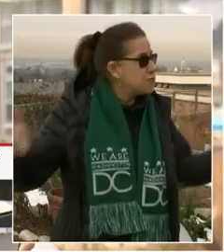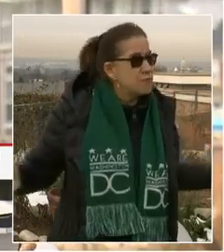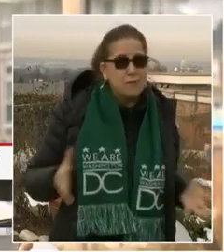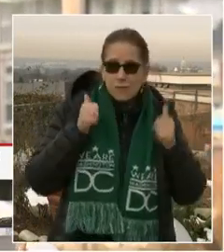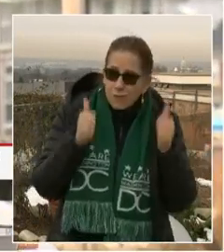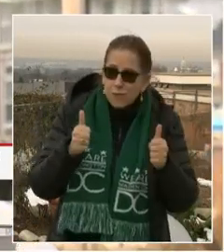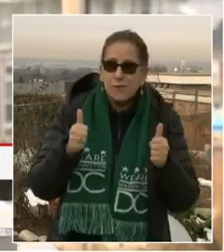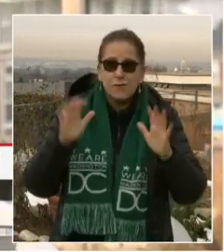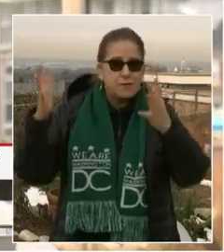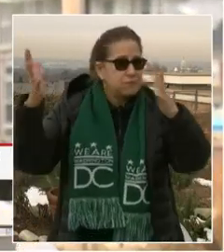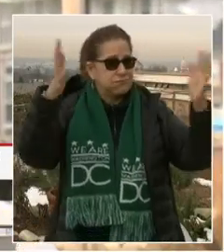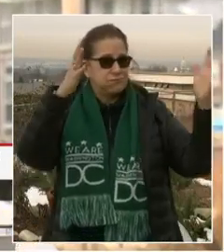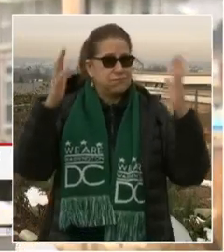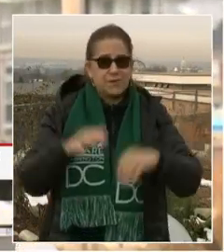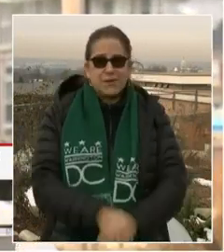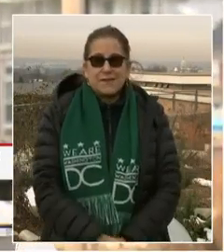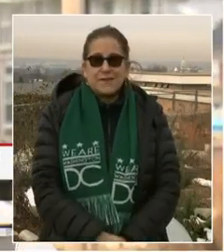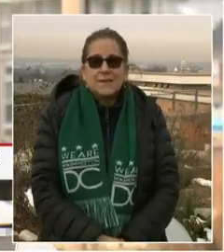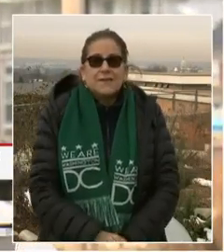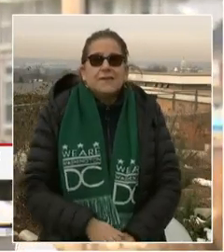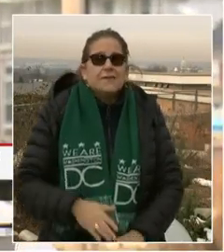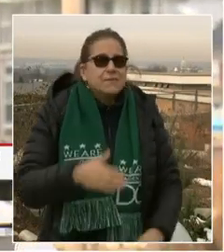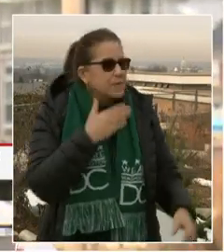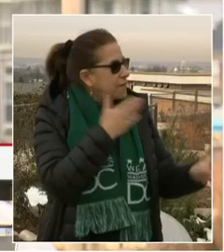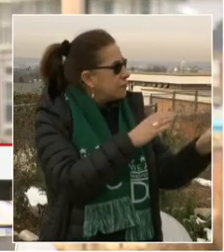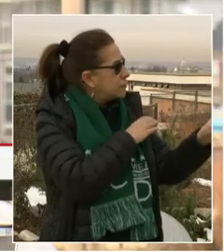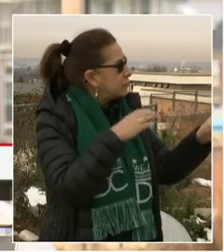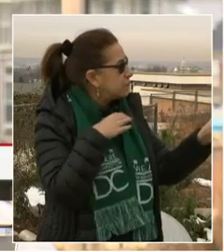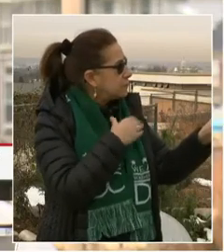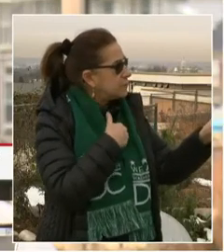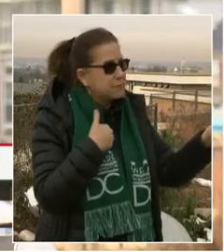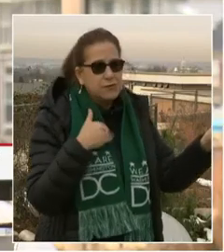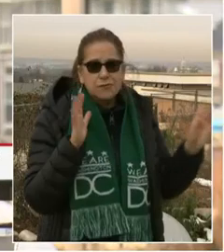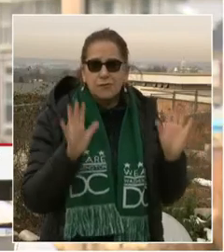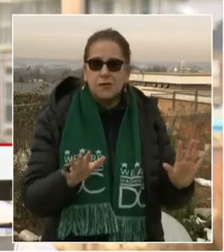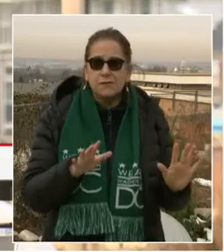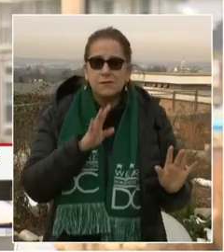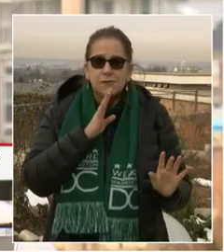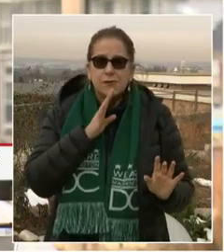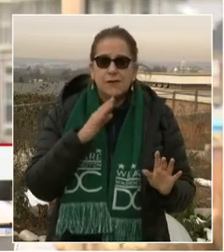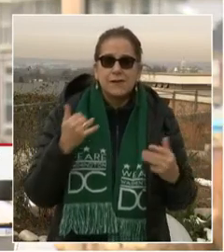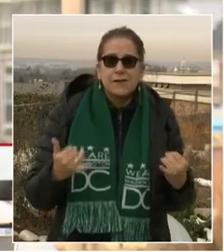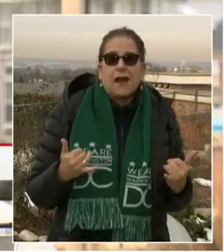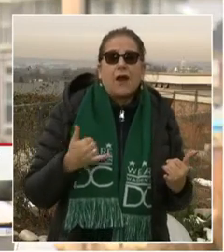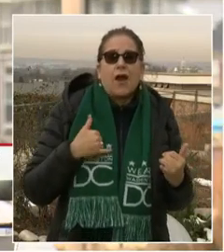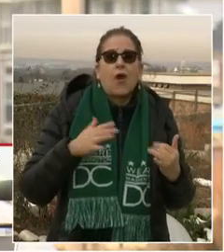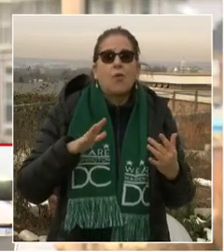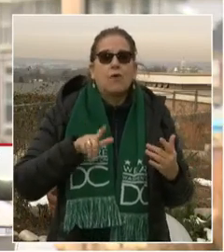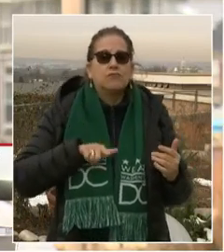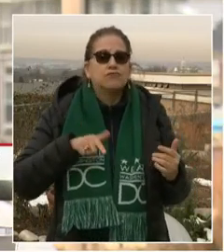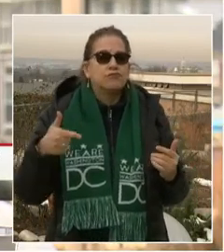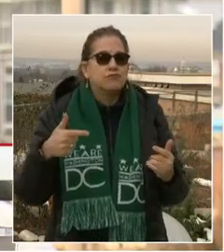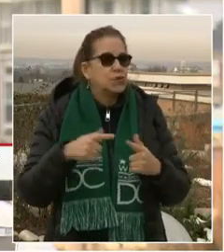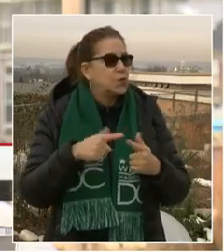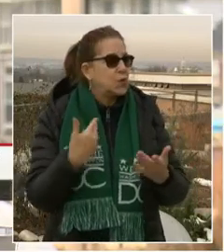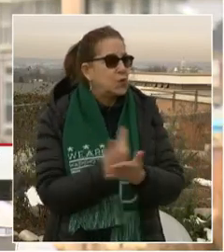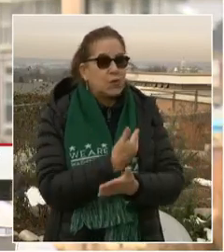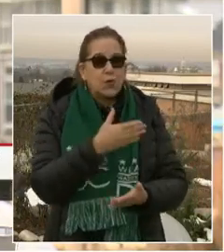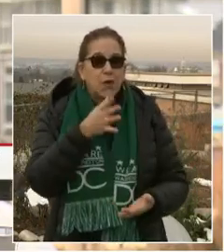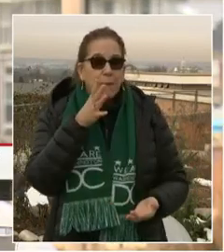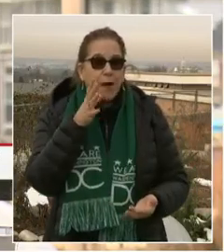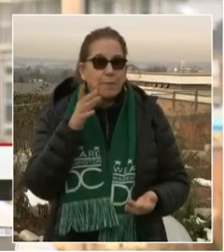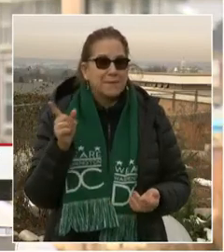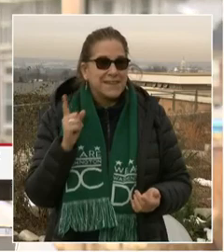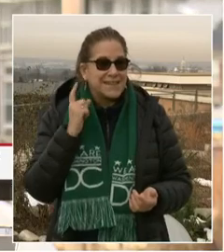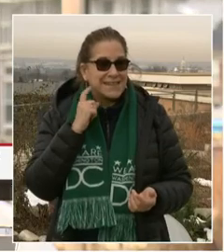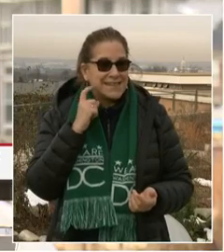Thank you, Councilmember McDuffie. And now we'll hear from a woman, a new mom herself, who helps us focus